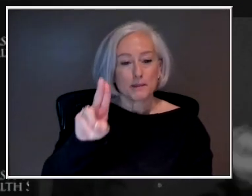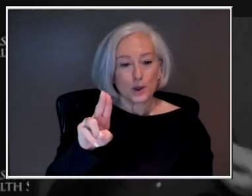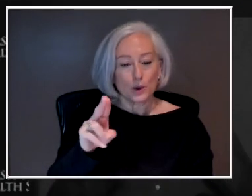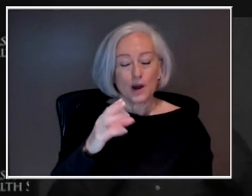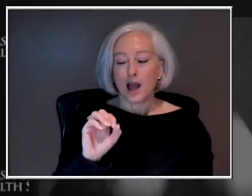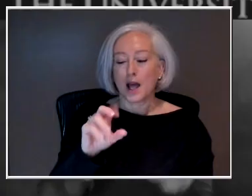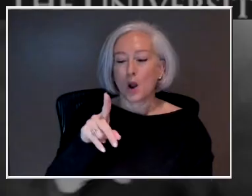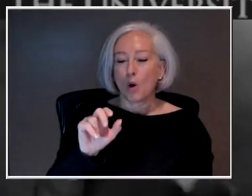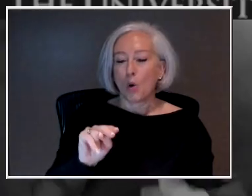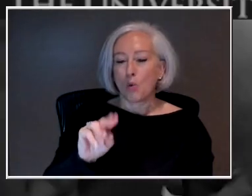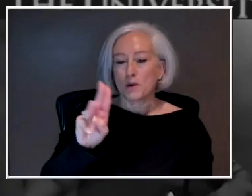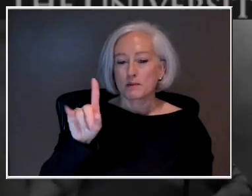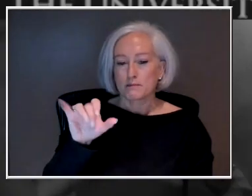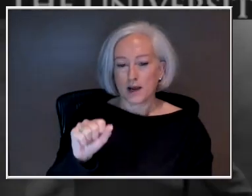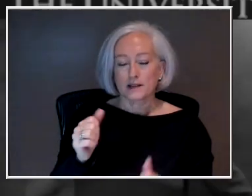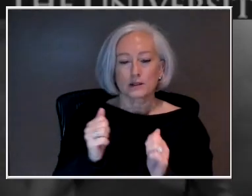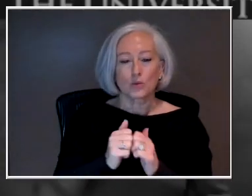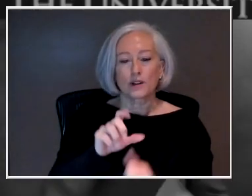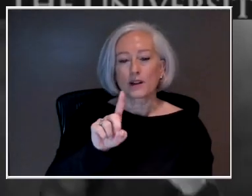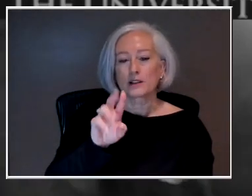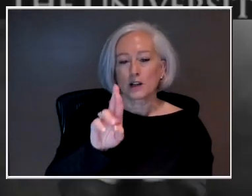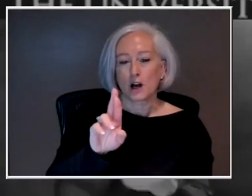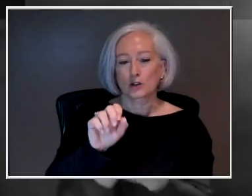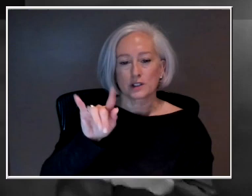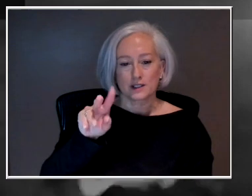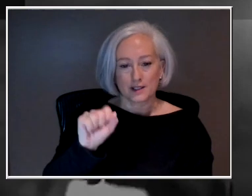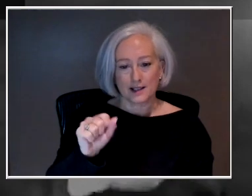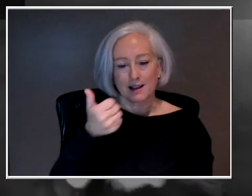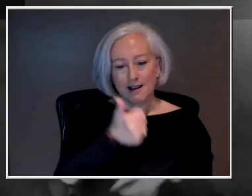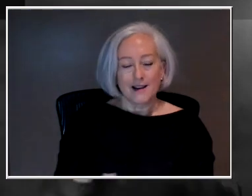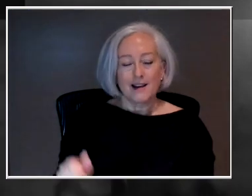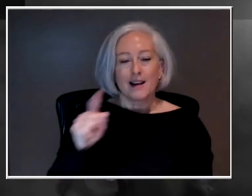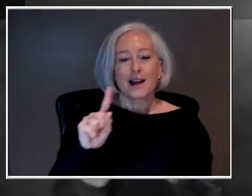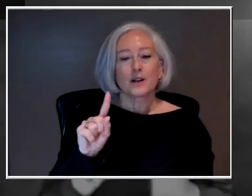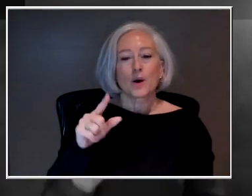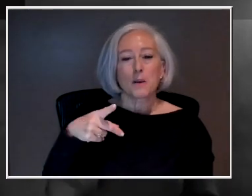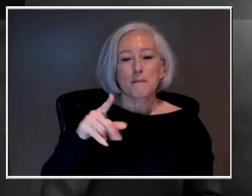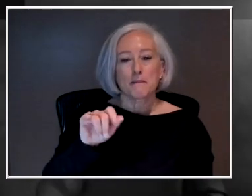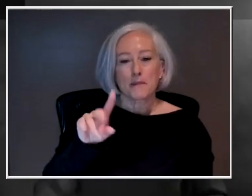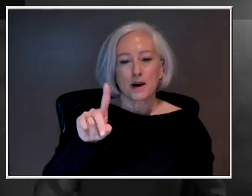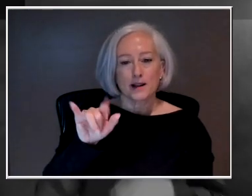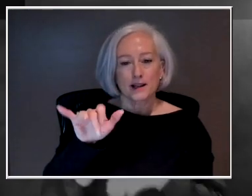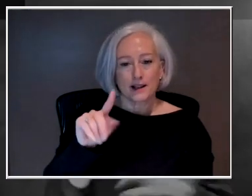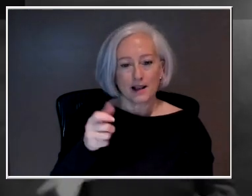with Dr. Stites podcast. Now, everywhere podcasts are available.